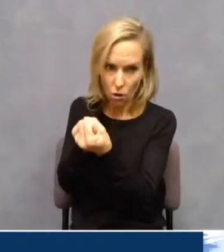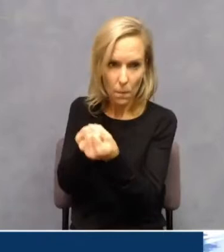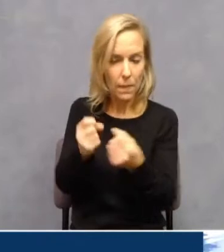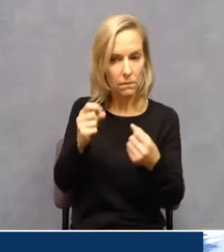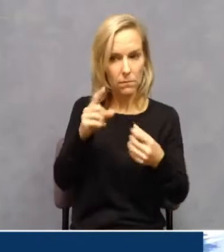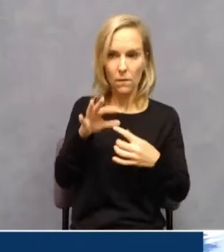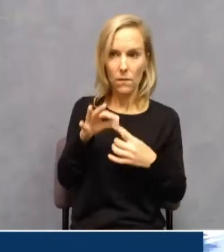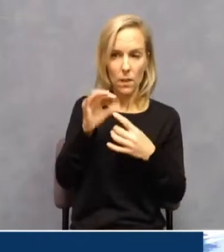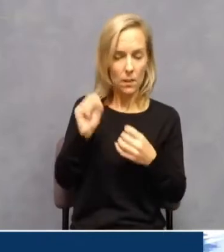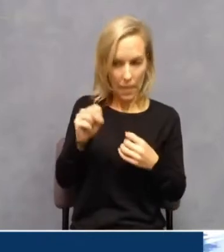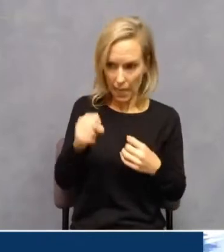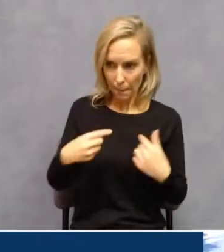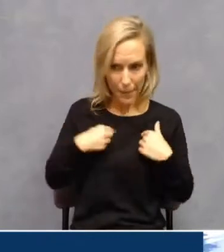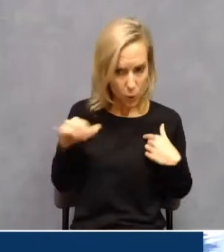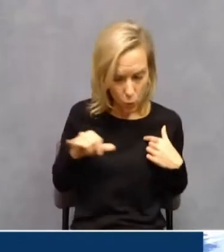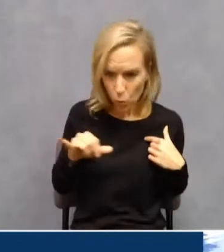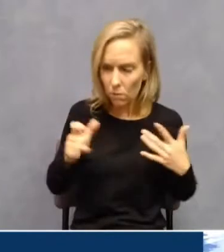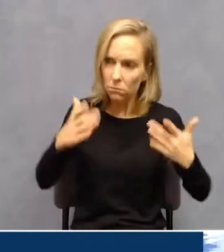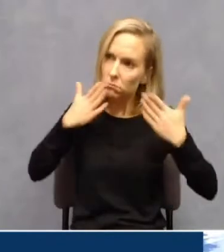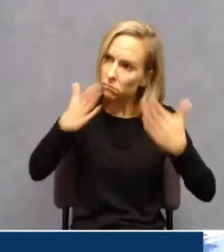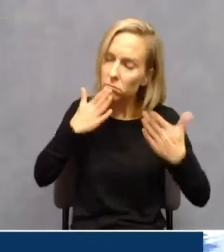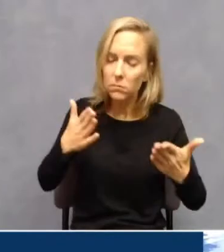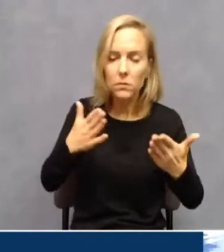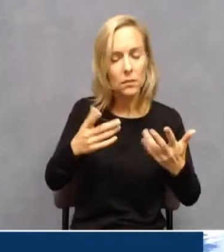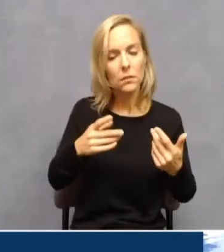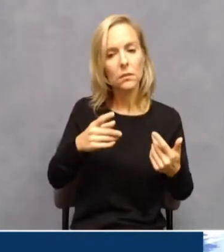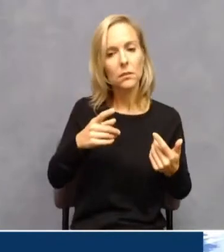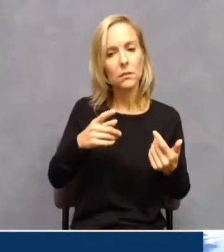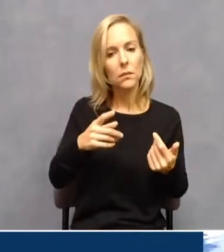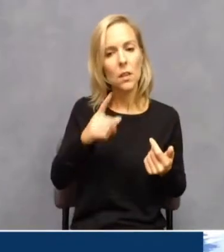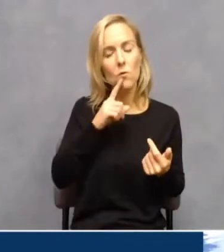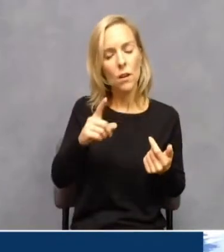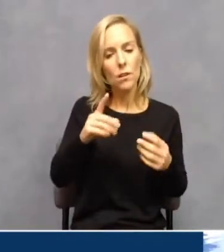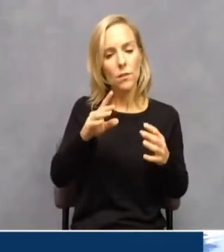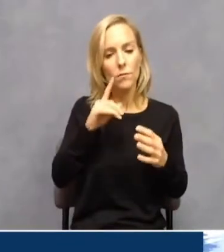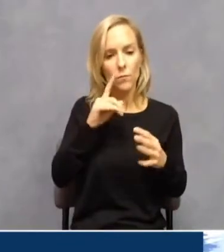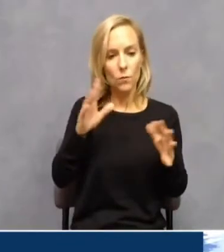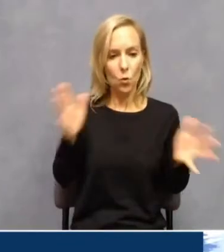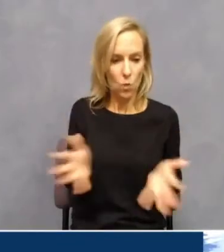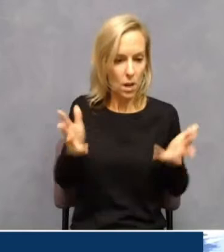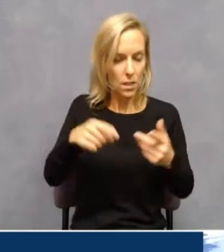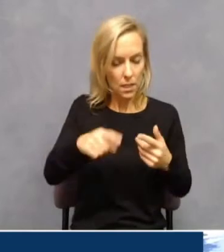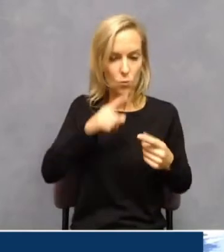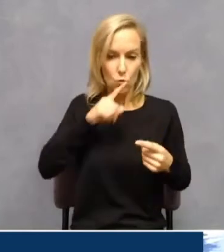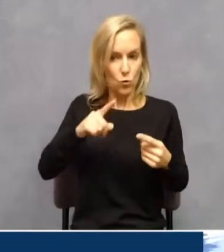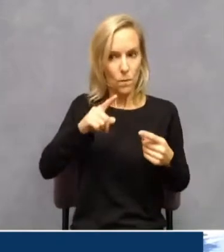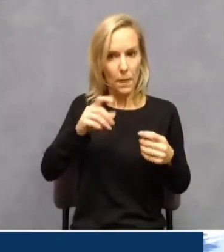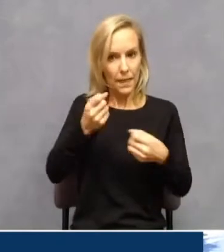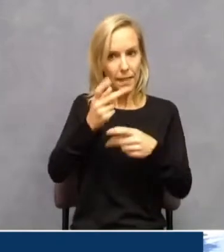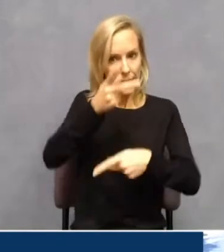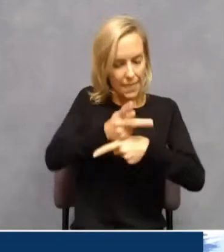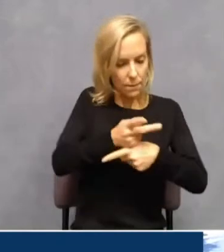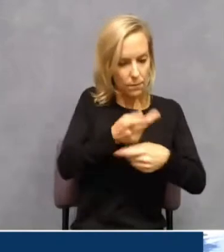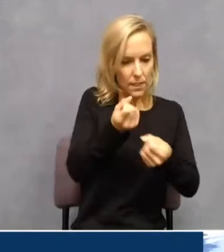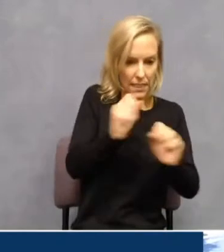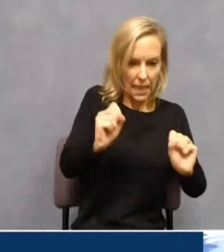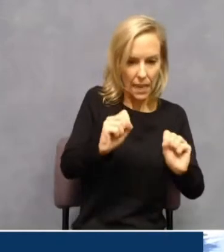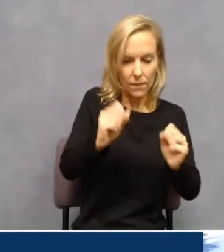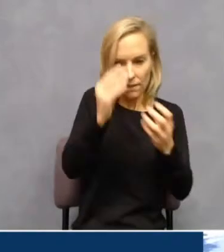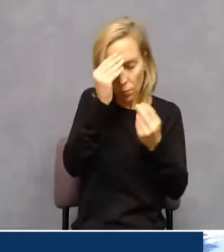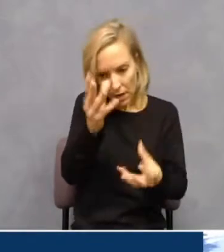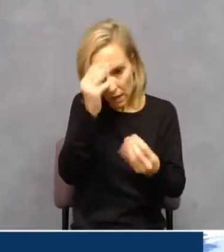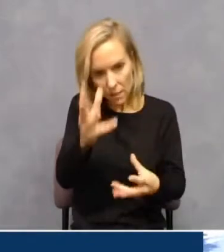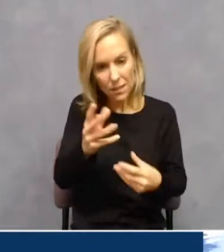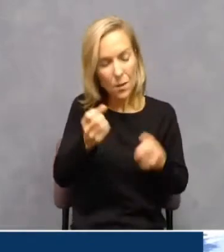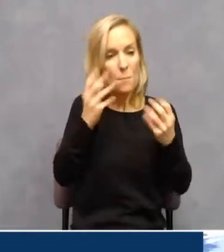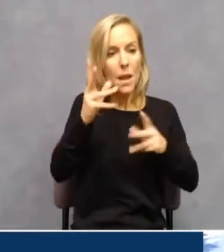for that. They appreciate these efforts to keep them informed and safe. Lots of people making personal sacrifices to keep their loved ones